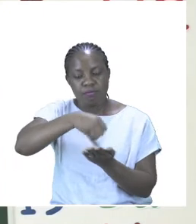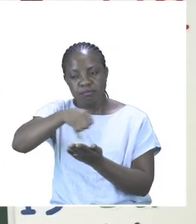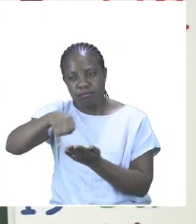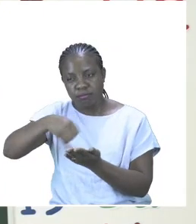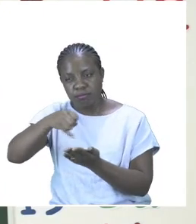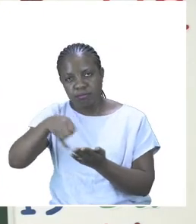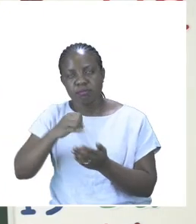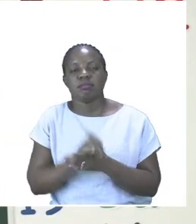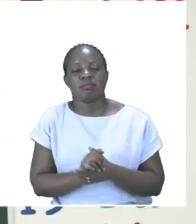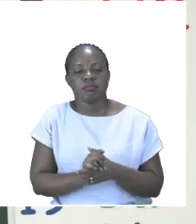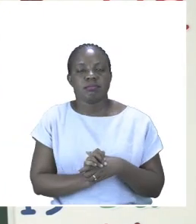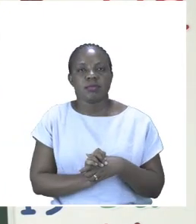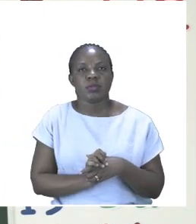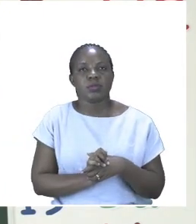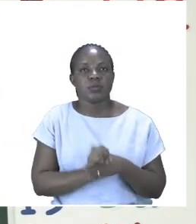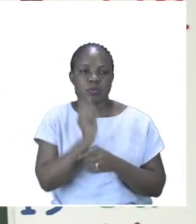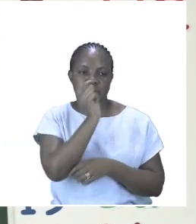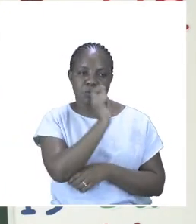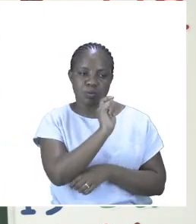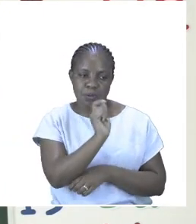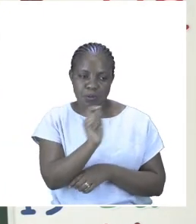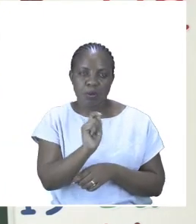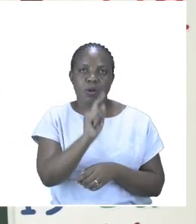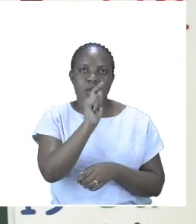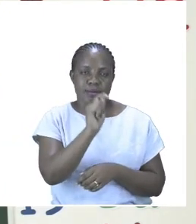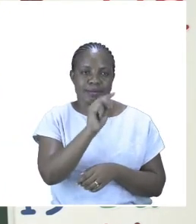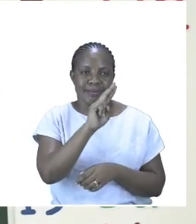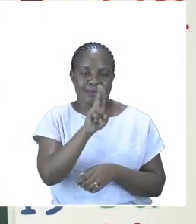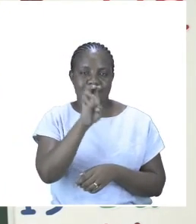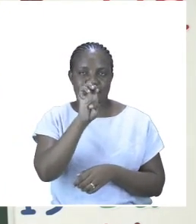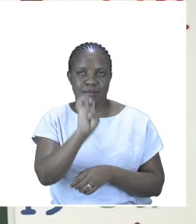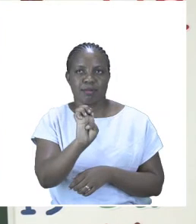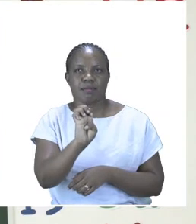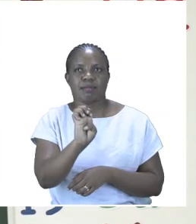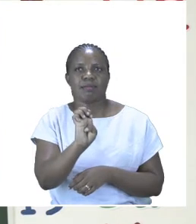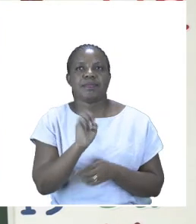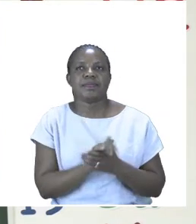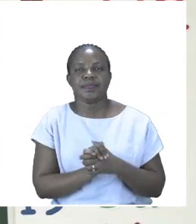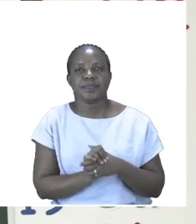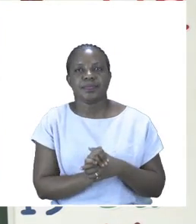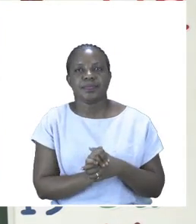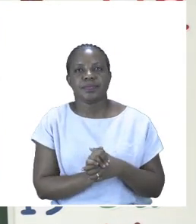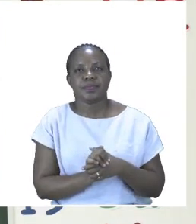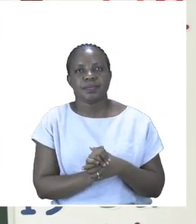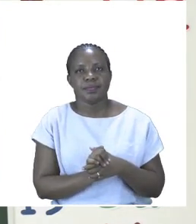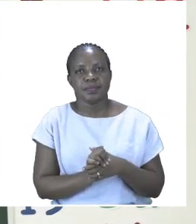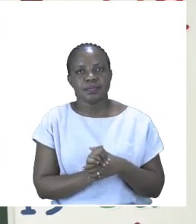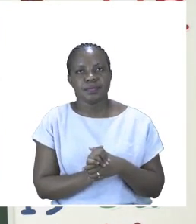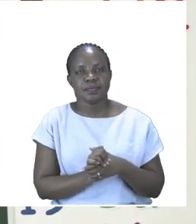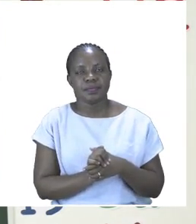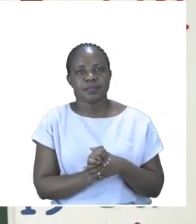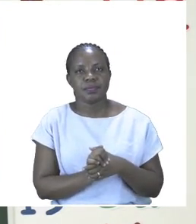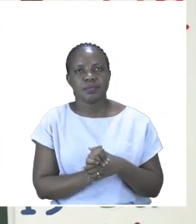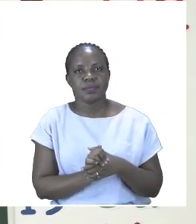being pointed out. So we use the because it has been pointed out as